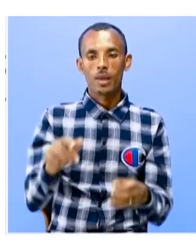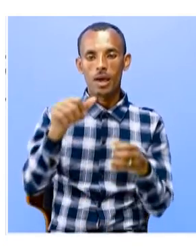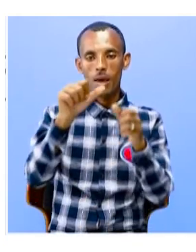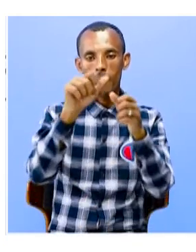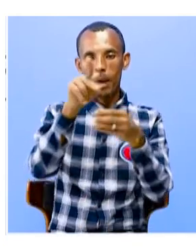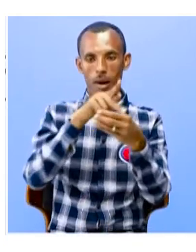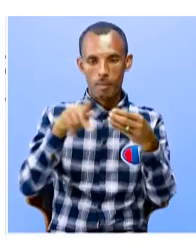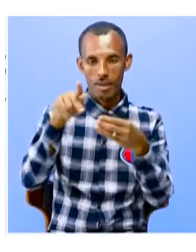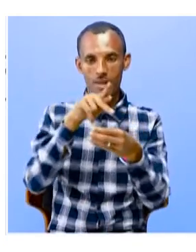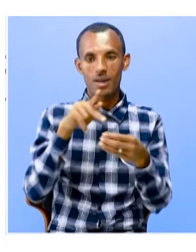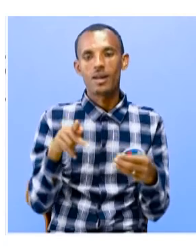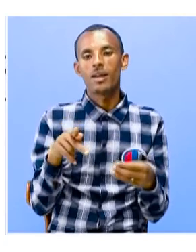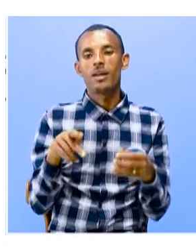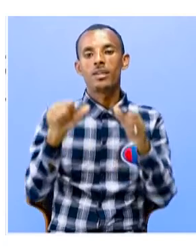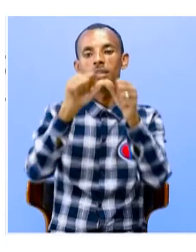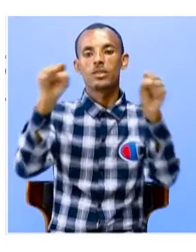of square.